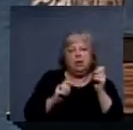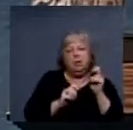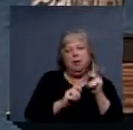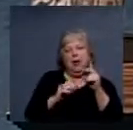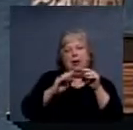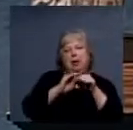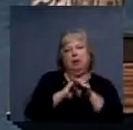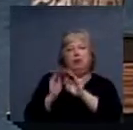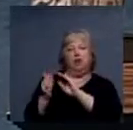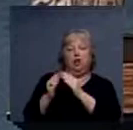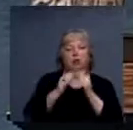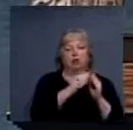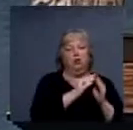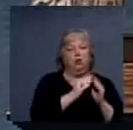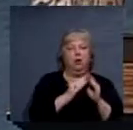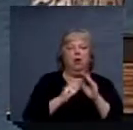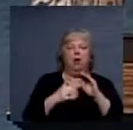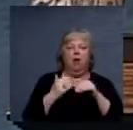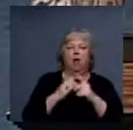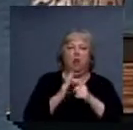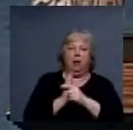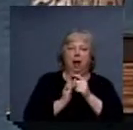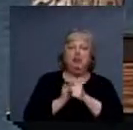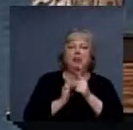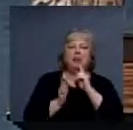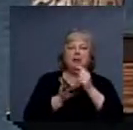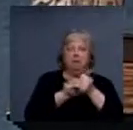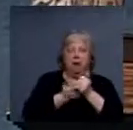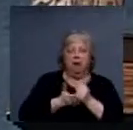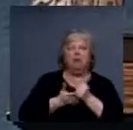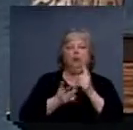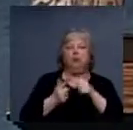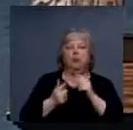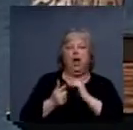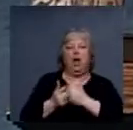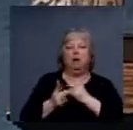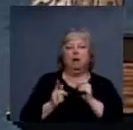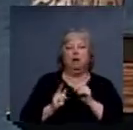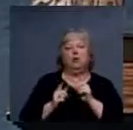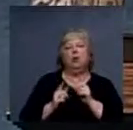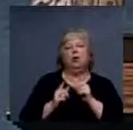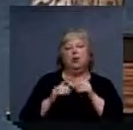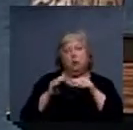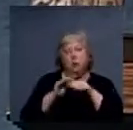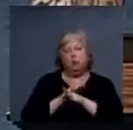community. All pamphlets have been helpful for our returning citizens.